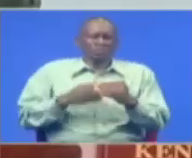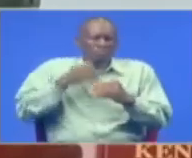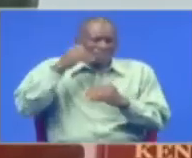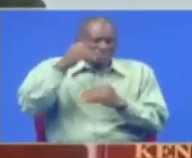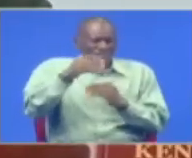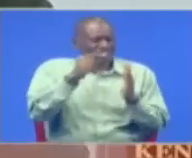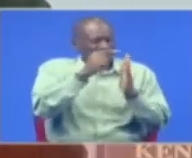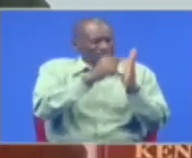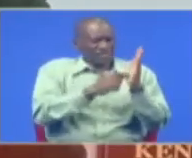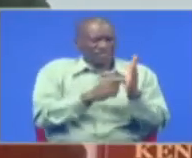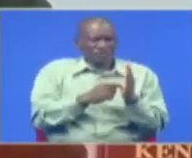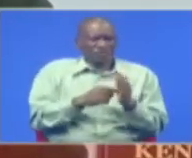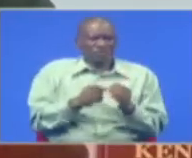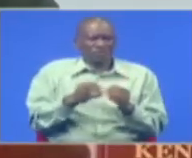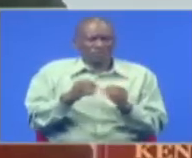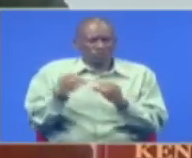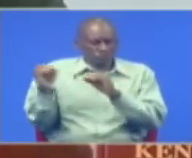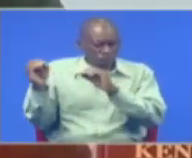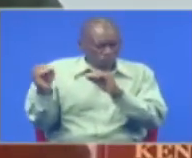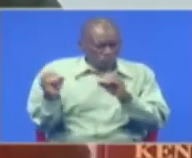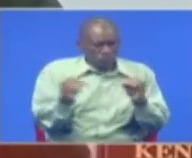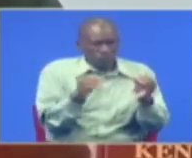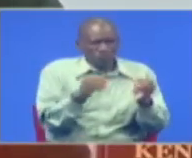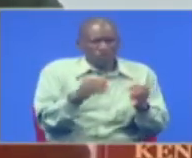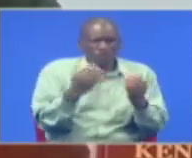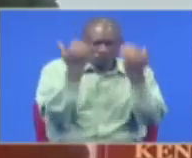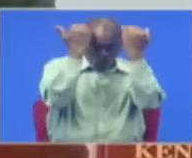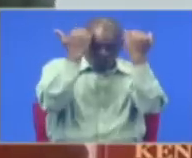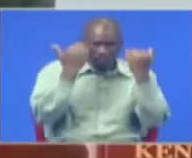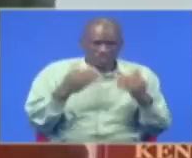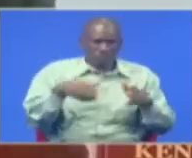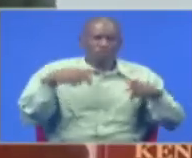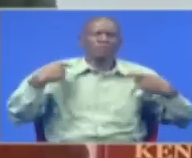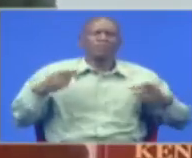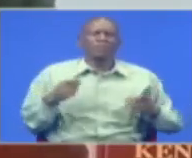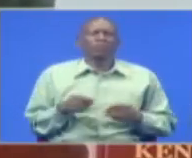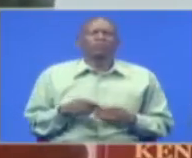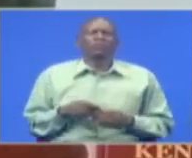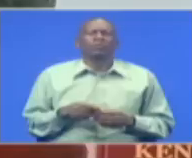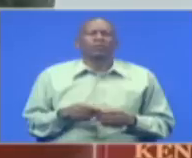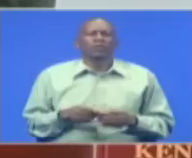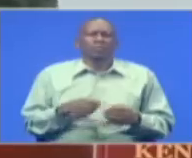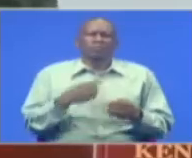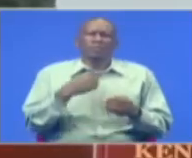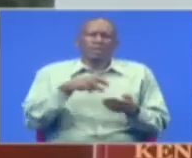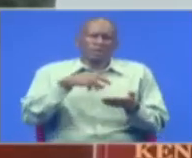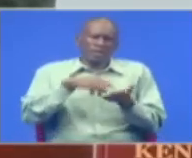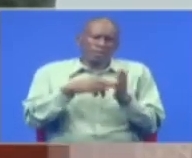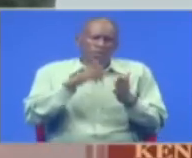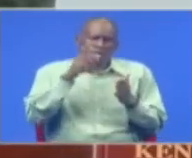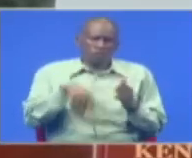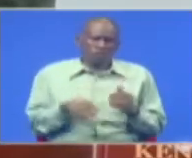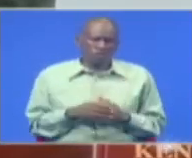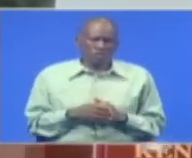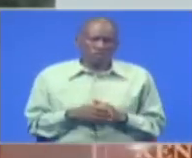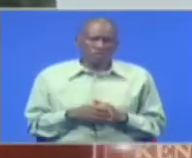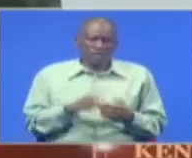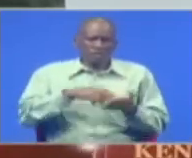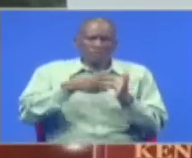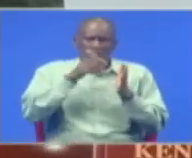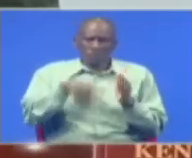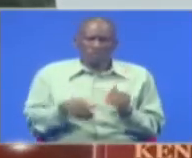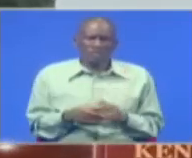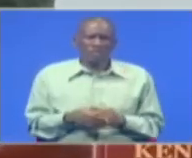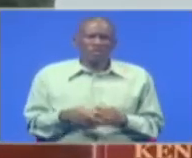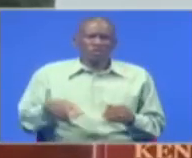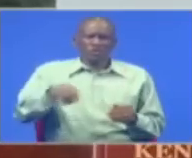agenda would be to take the judiciary to the people. What am I saying in practical terms, Honorable Commissioners? We